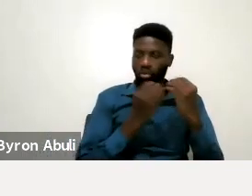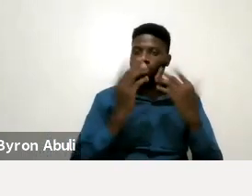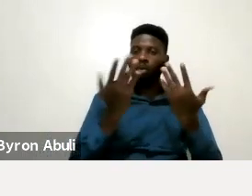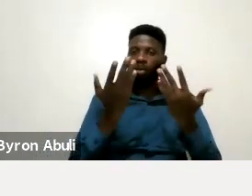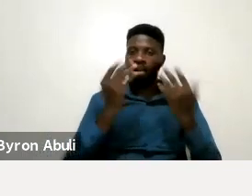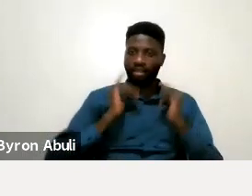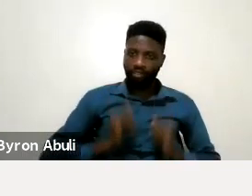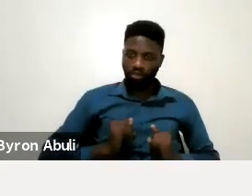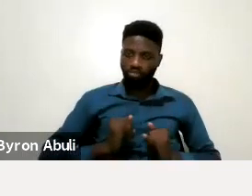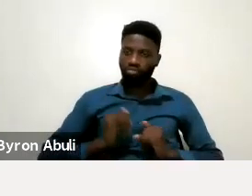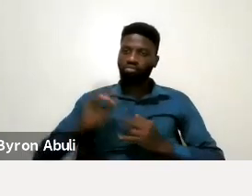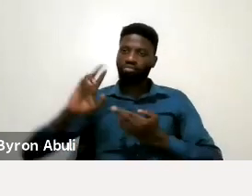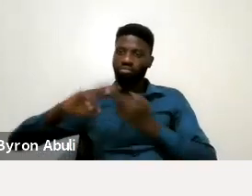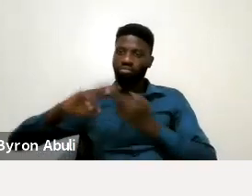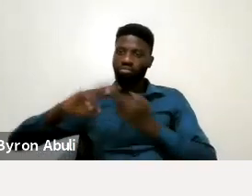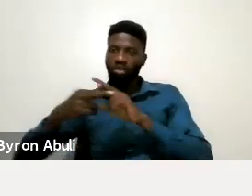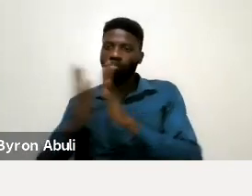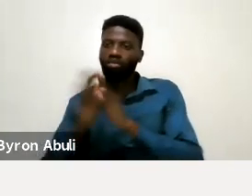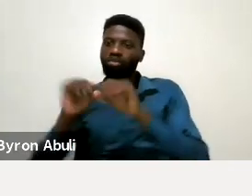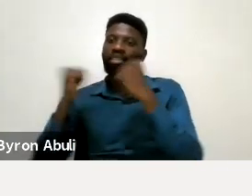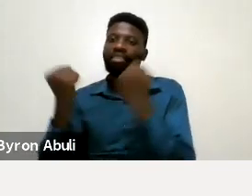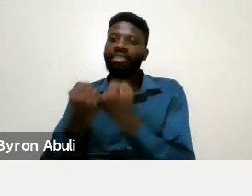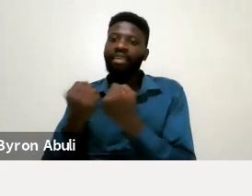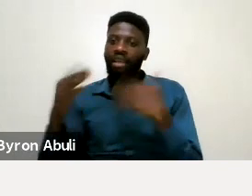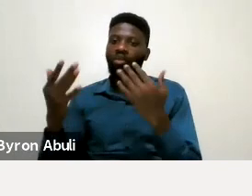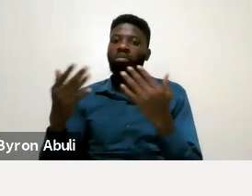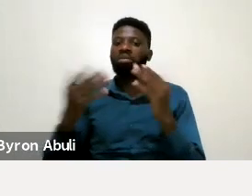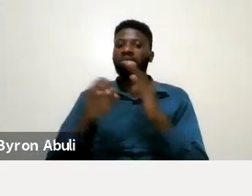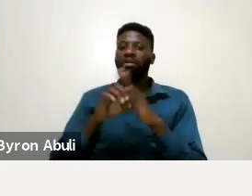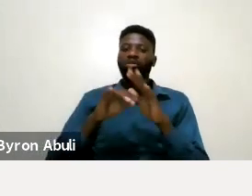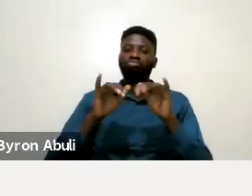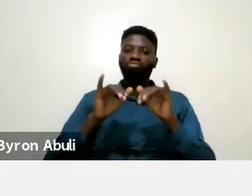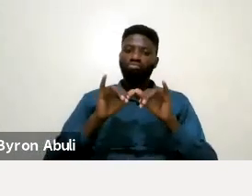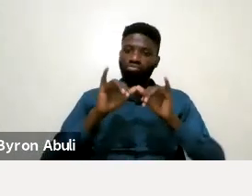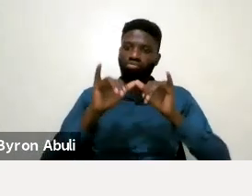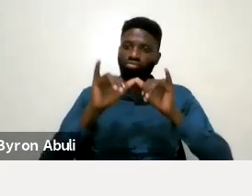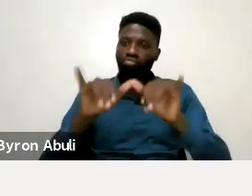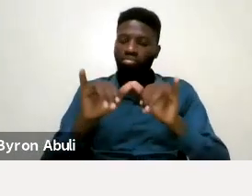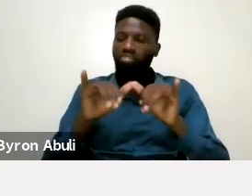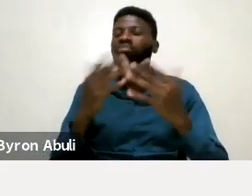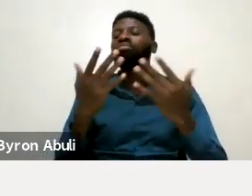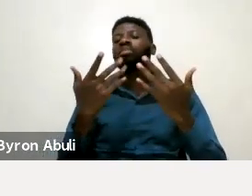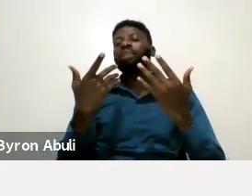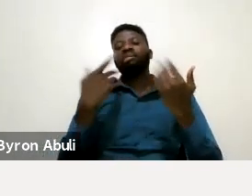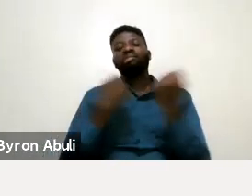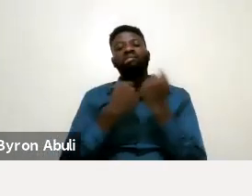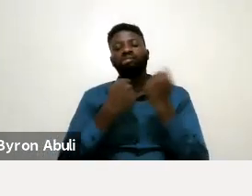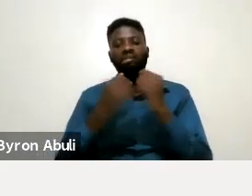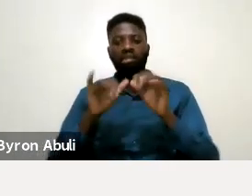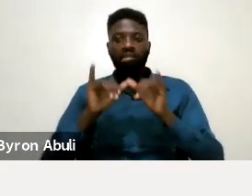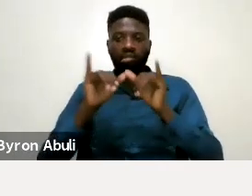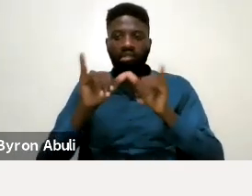is sustainability. So you can say that you are a person who supports sustainability, or your